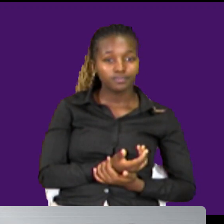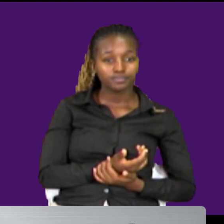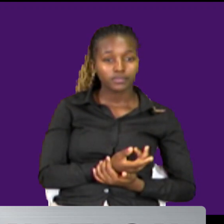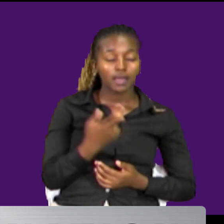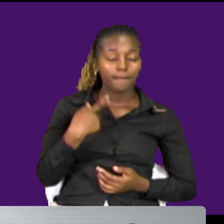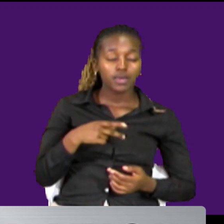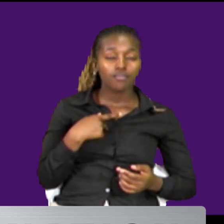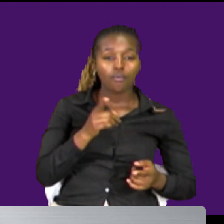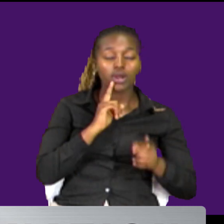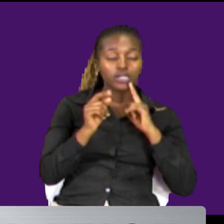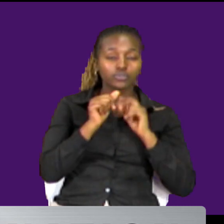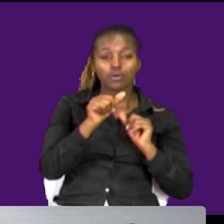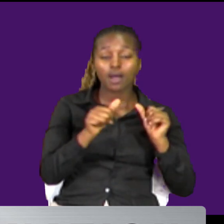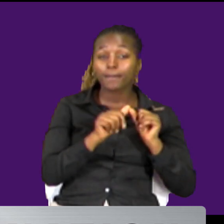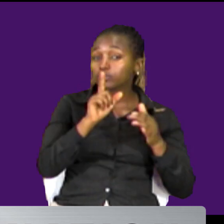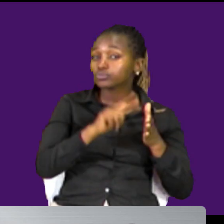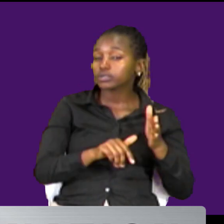SHA.